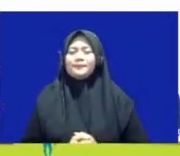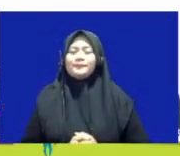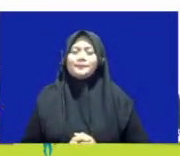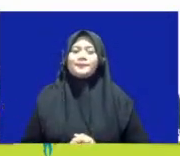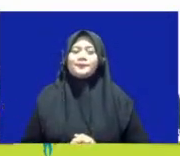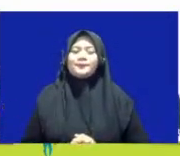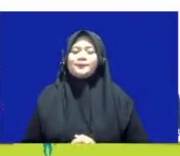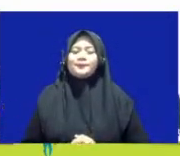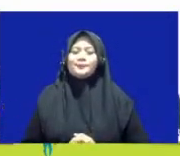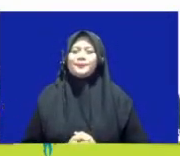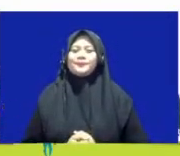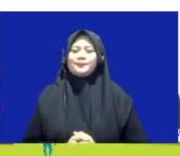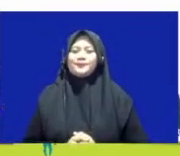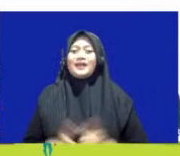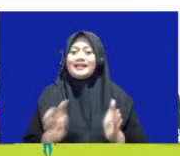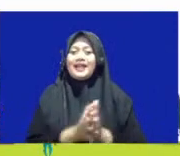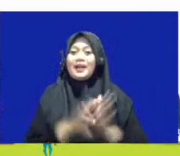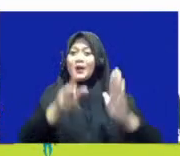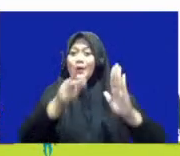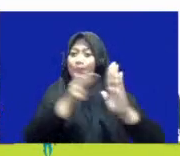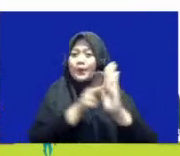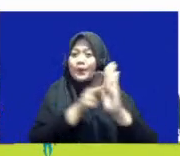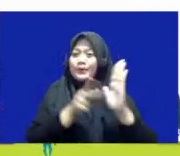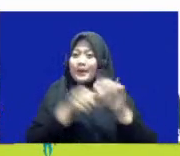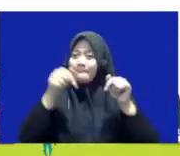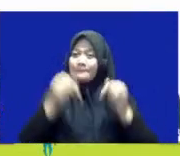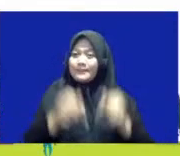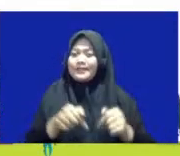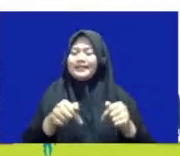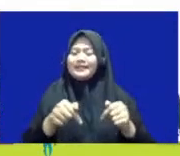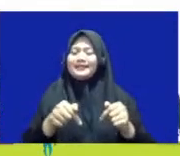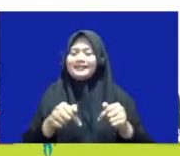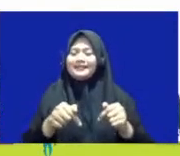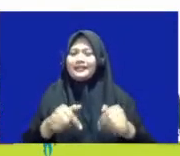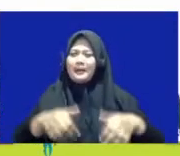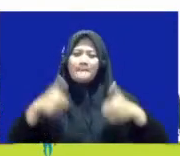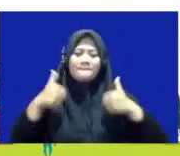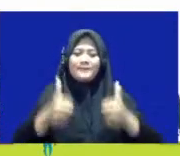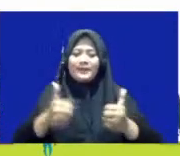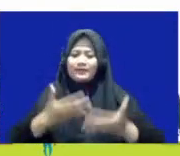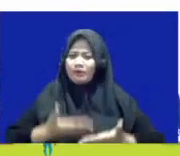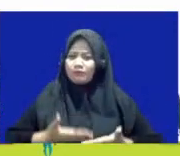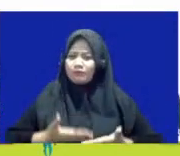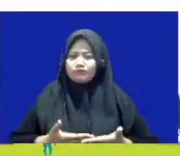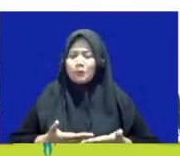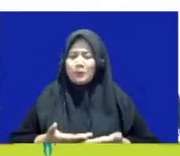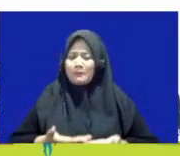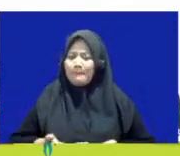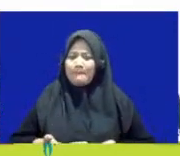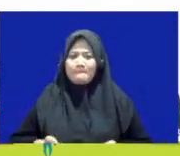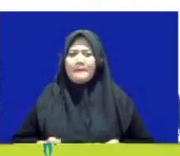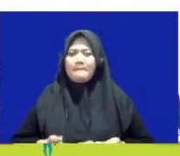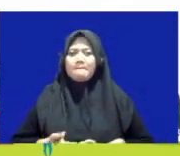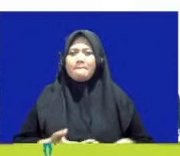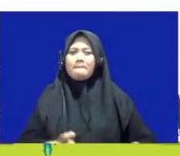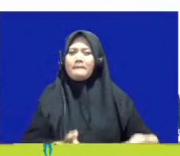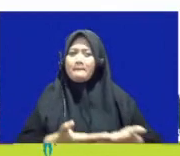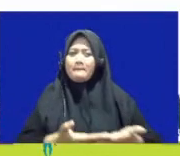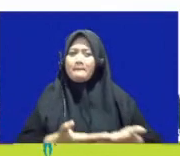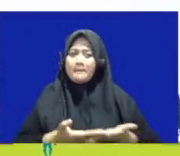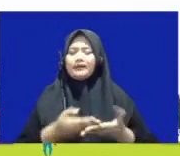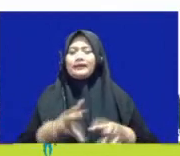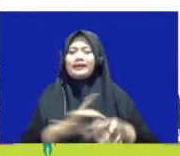Cooperation opportunities to provide technical assistance and contribute to policy dialogue.